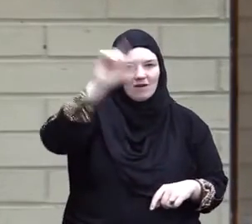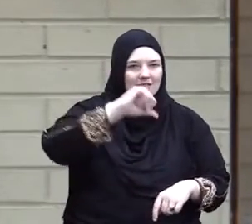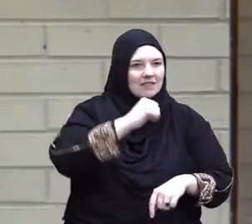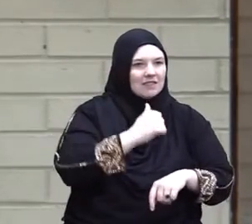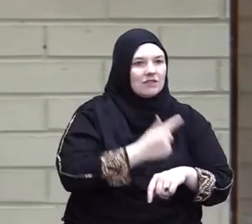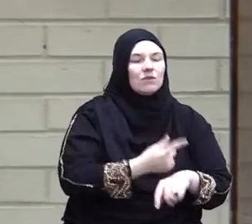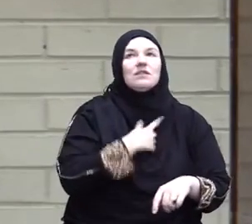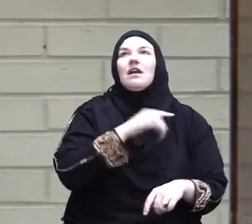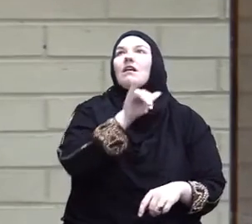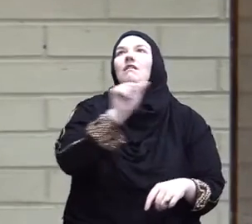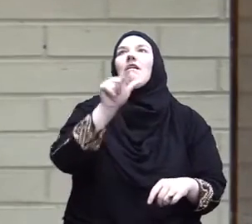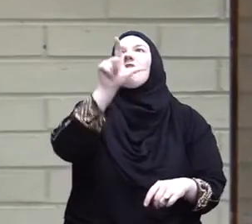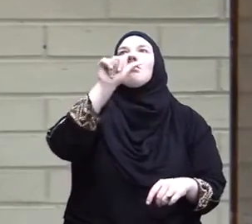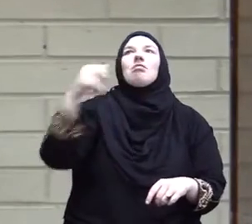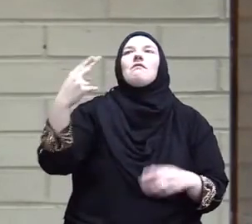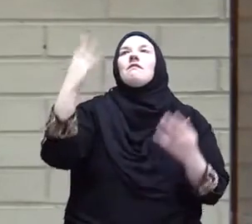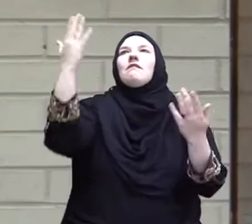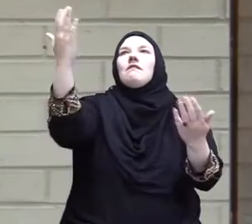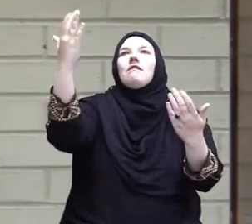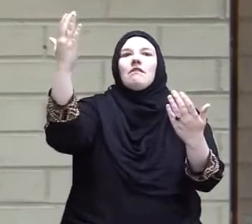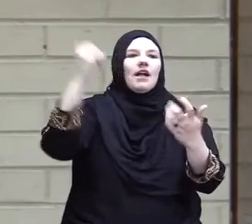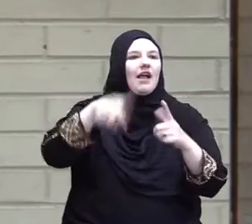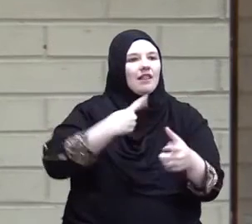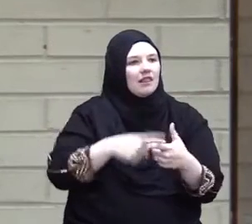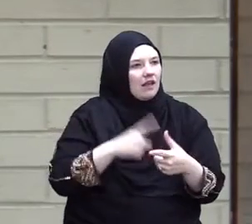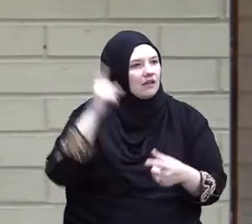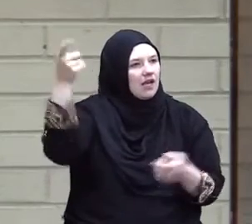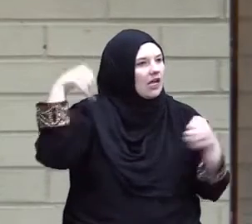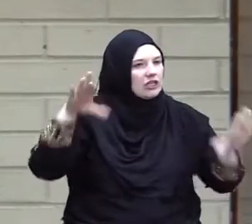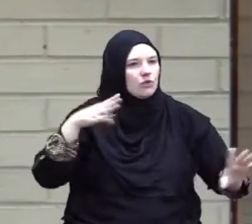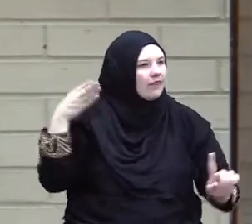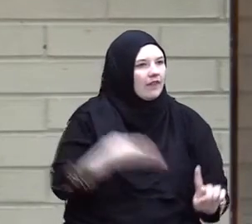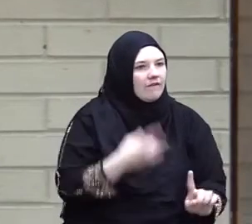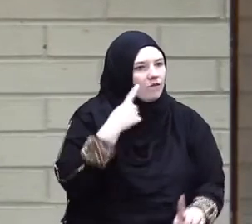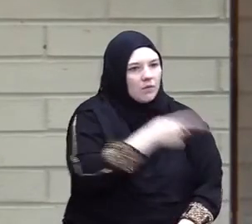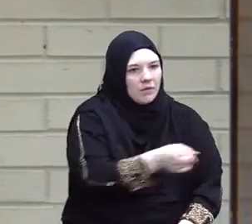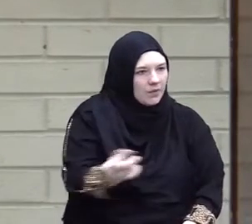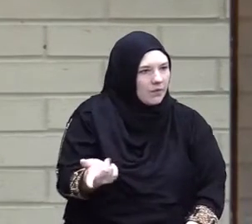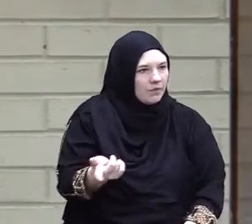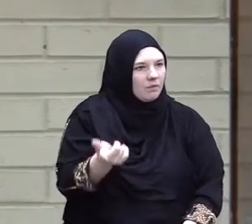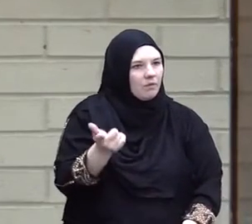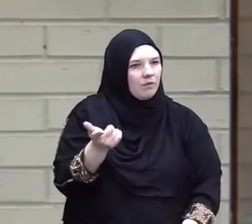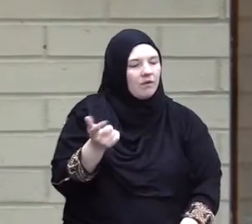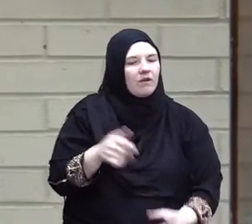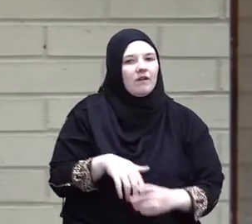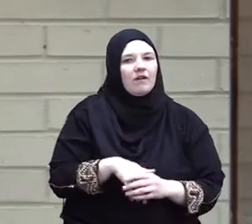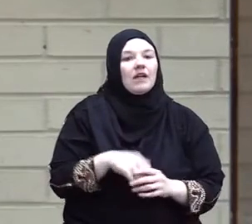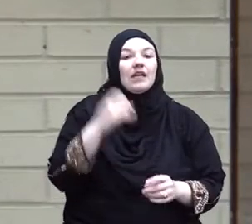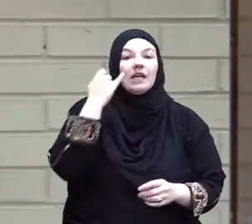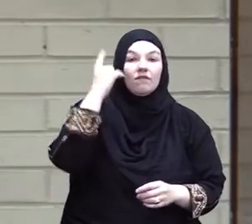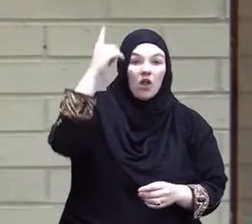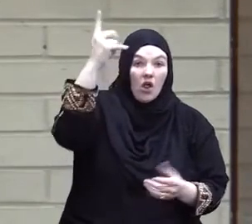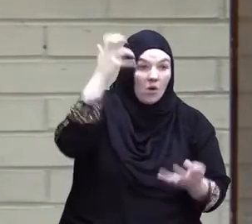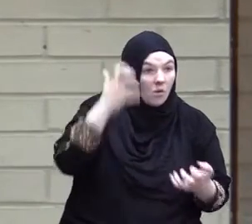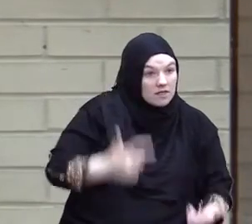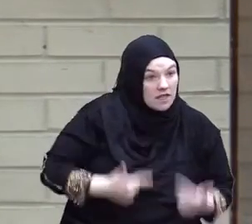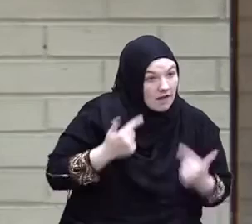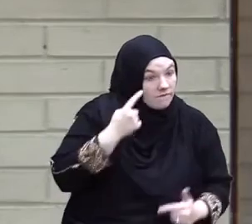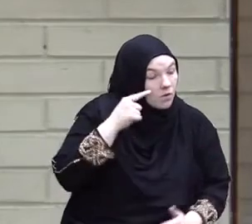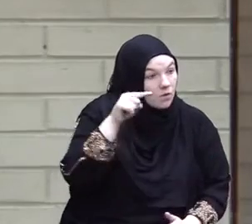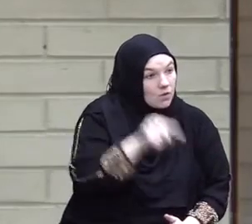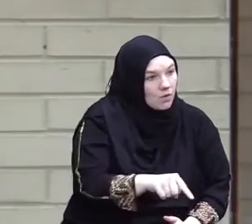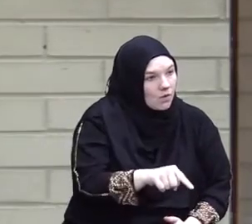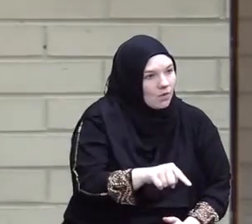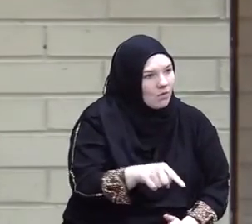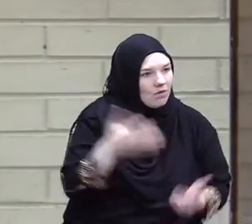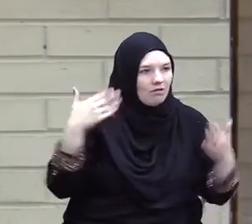Ya Allah, and they are there for you. They go into work right away. If Allah wants life for you,